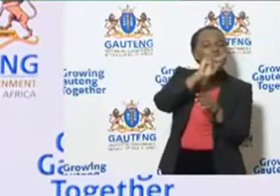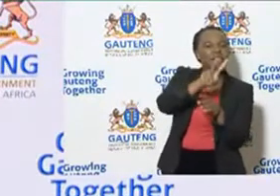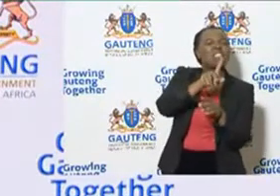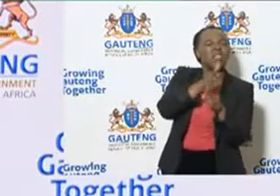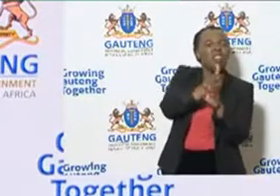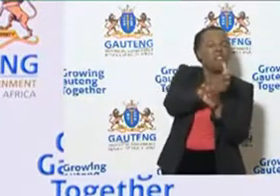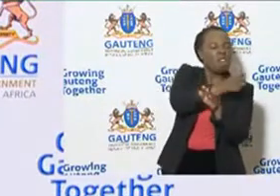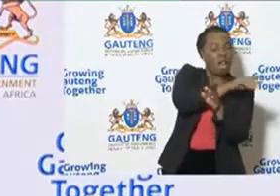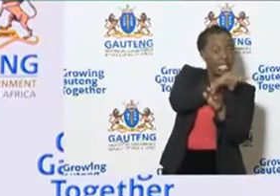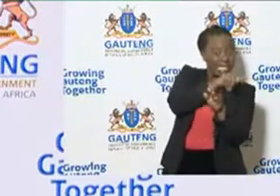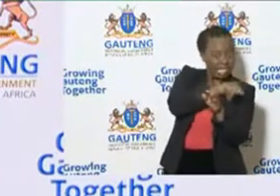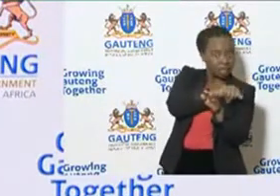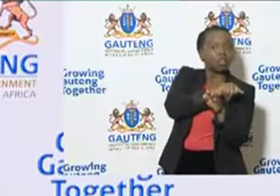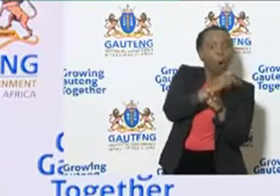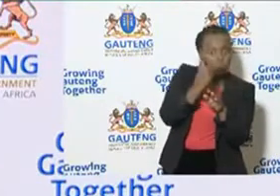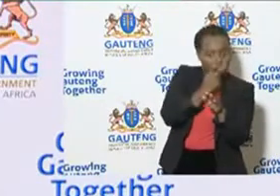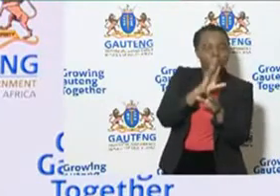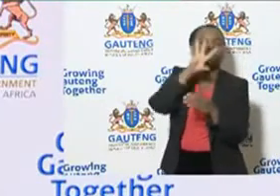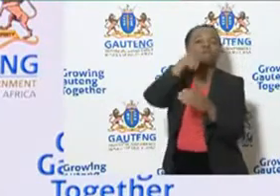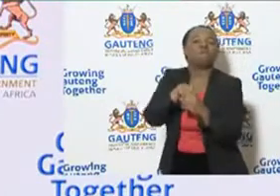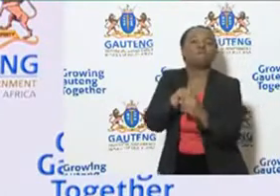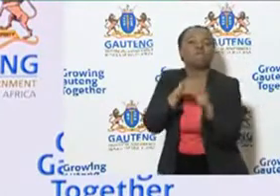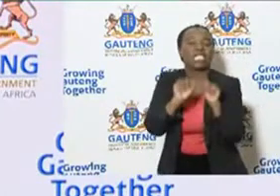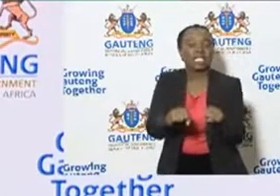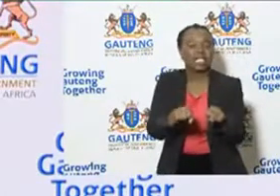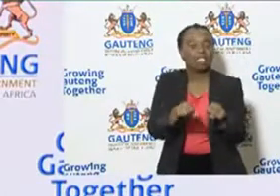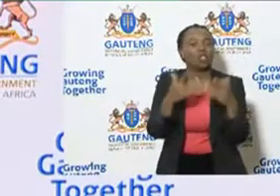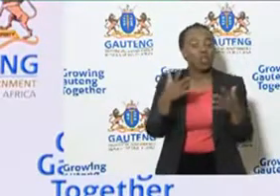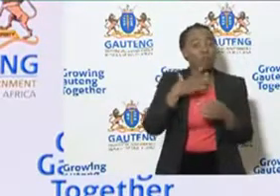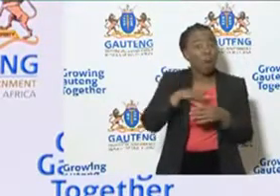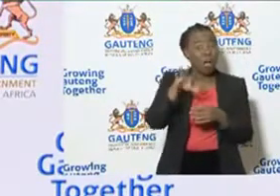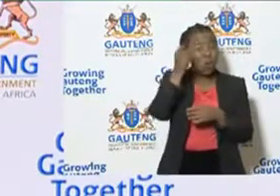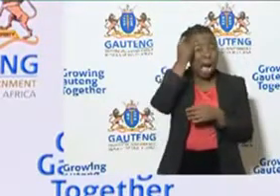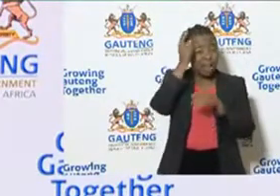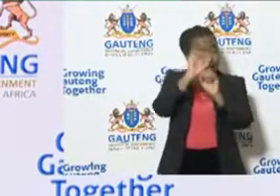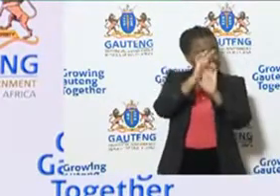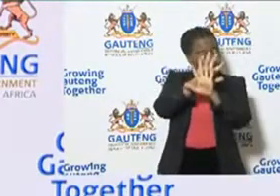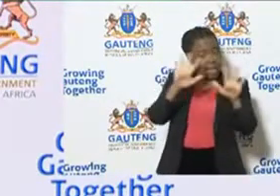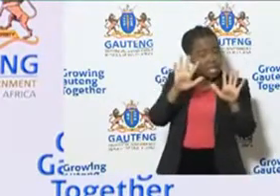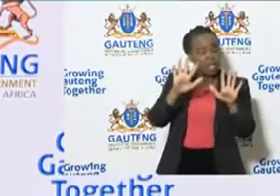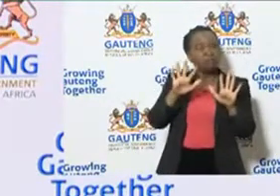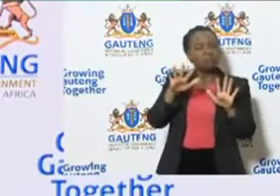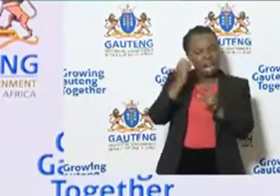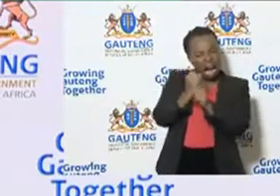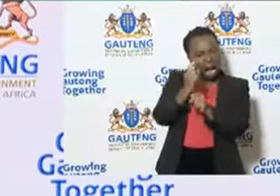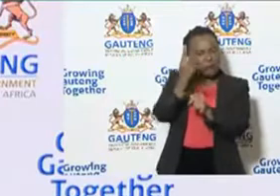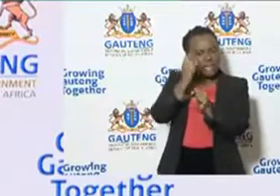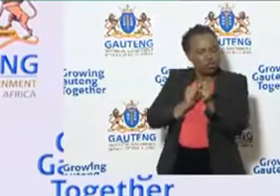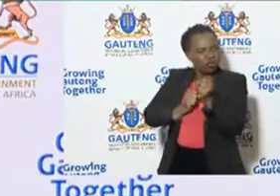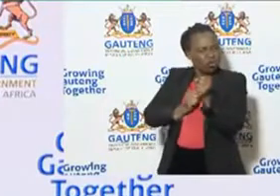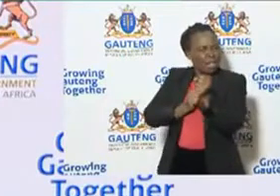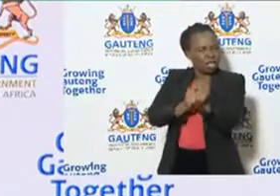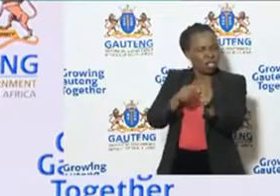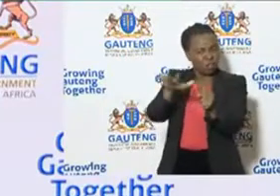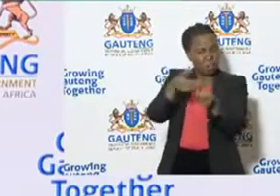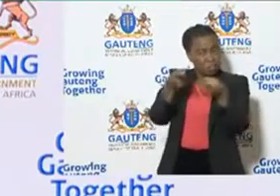we don't want to ignore that. So if you want to understand the Gauteng hotspot strategy, is